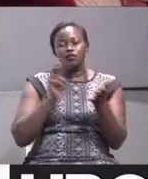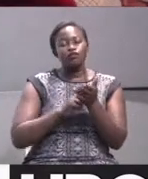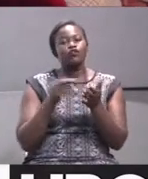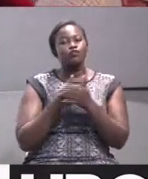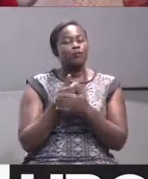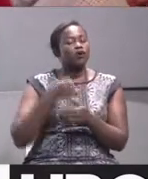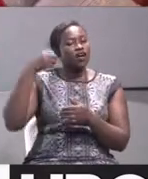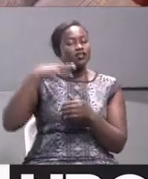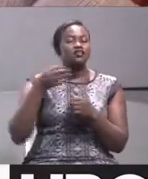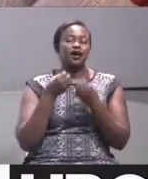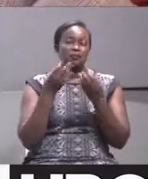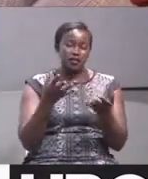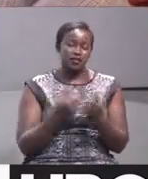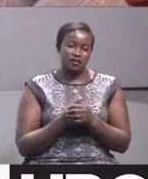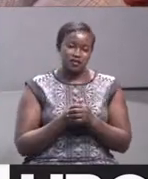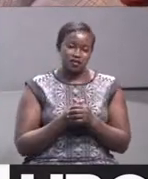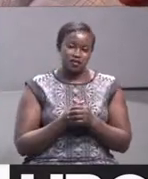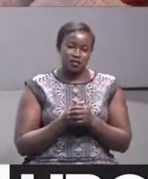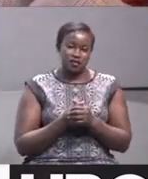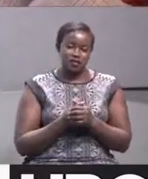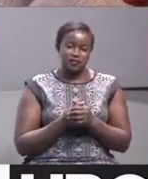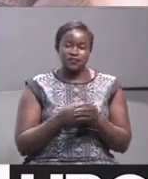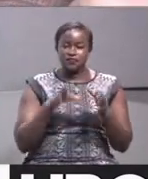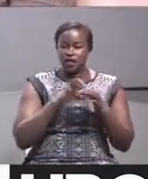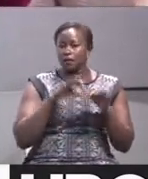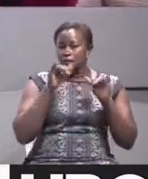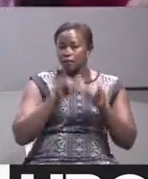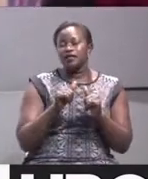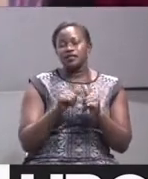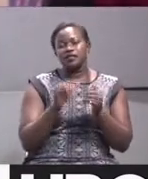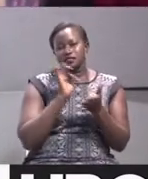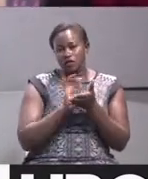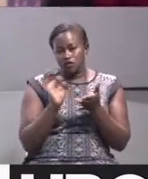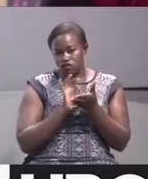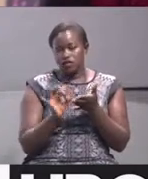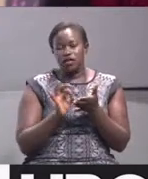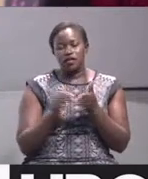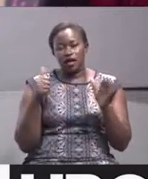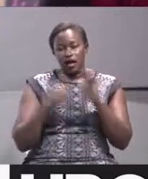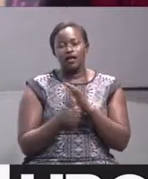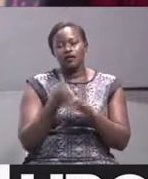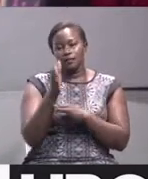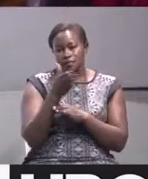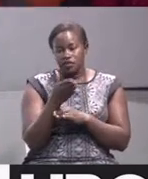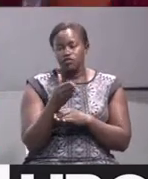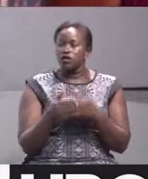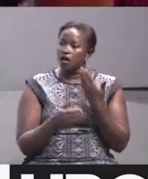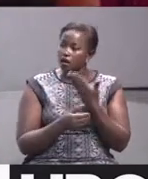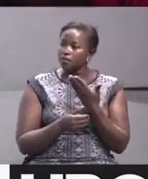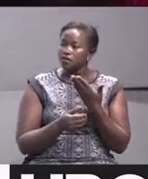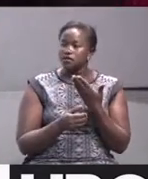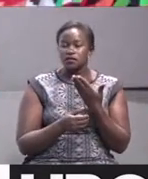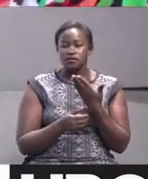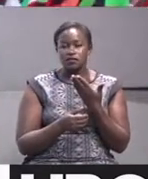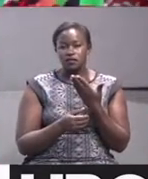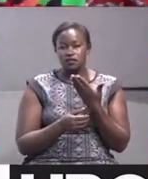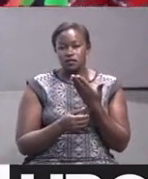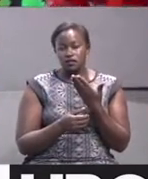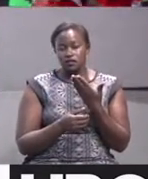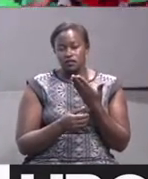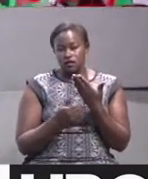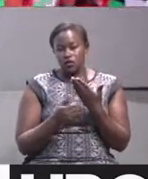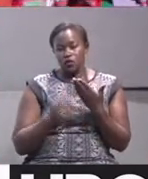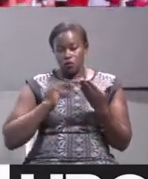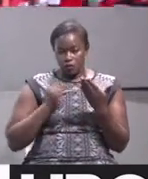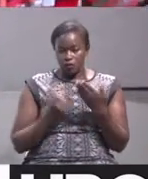Relatedly, the Energy Ministry Permanent Secretary, Batebe Irene Paulin, at belated International Women's